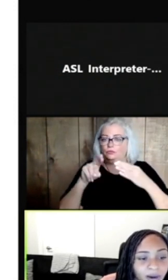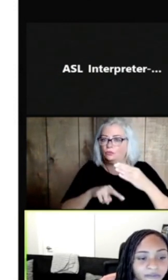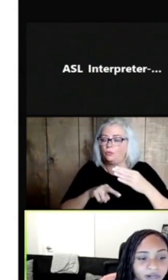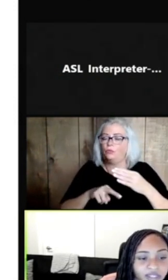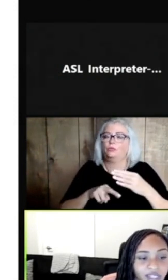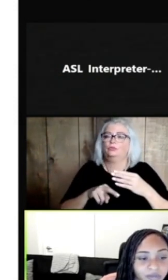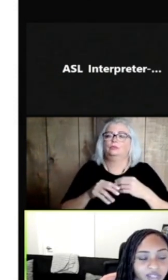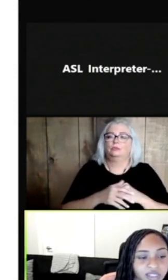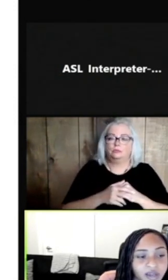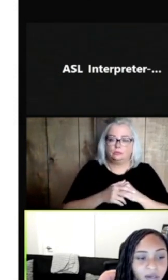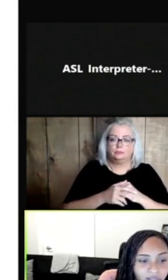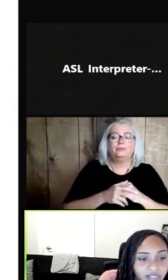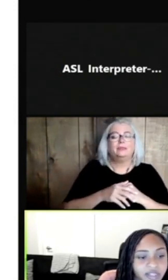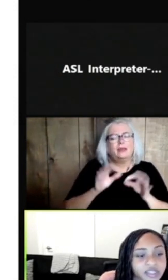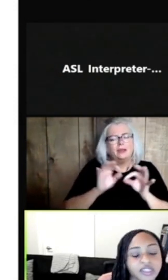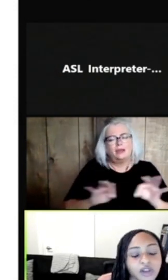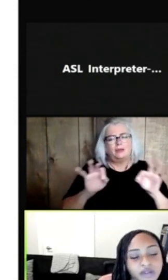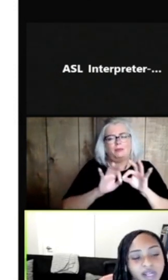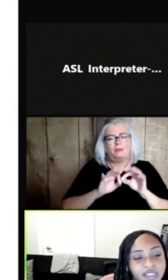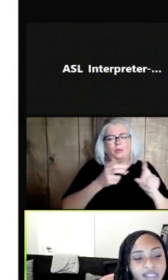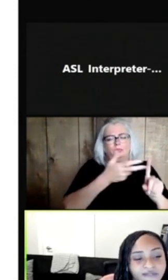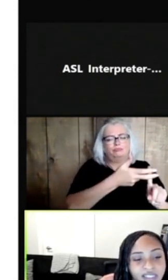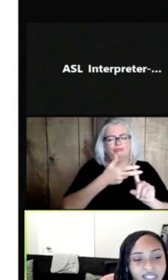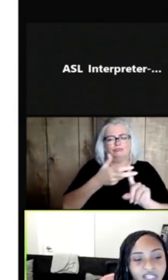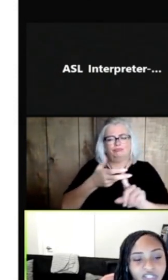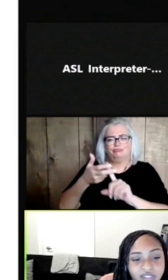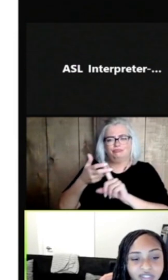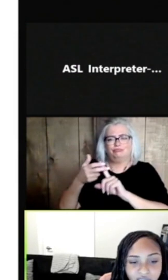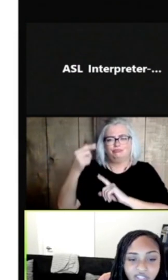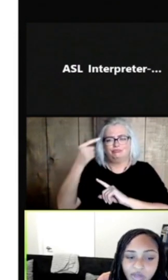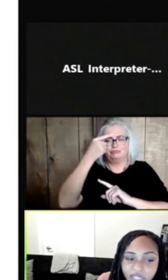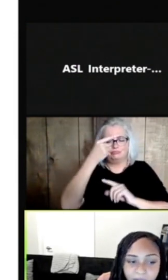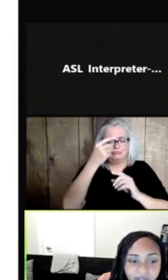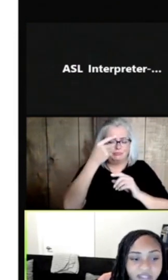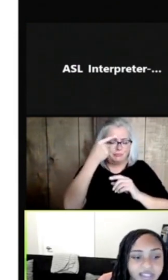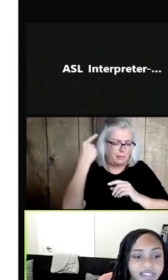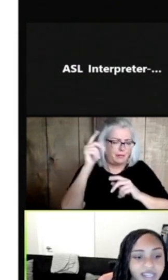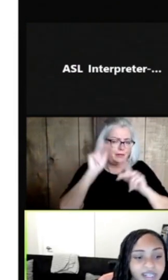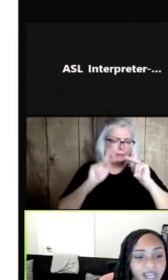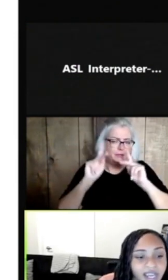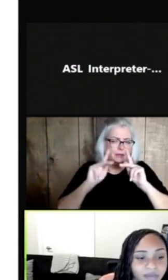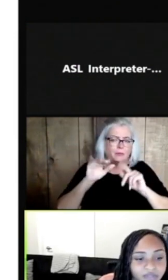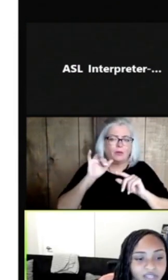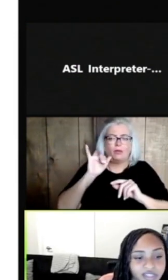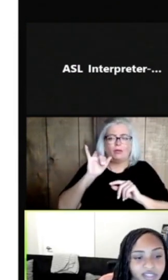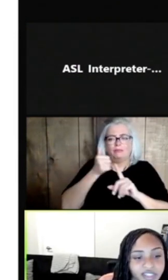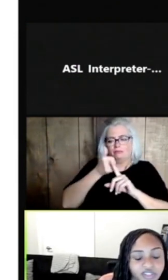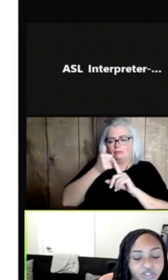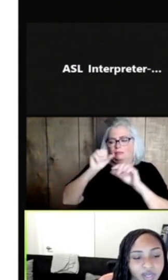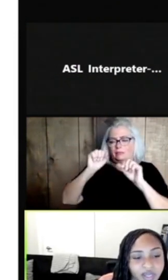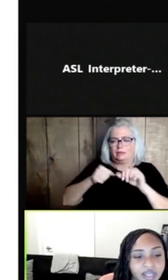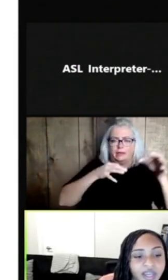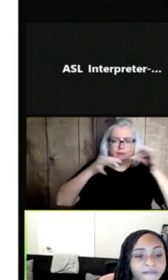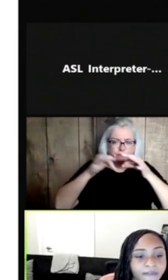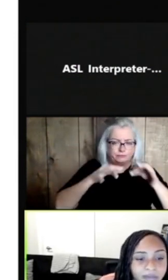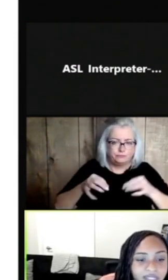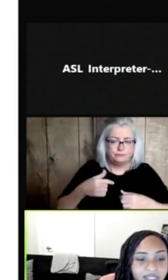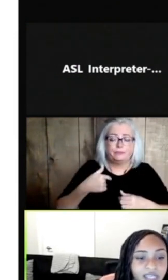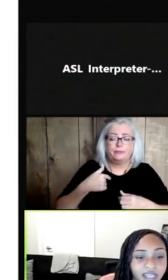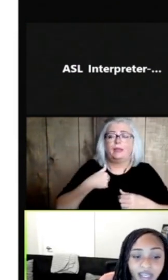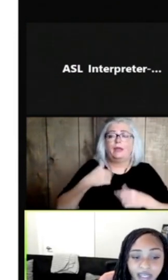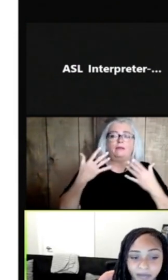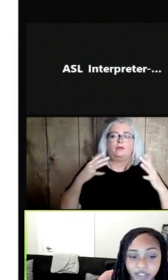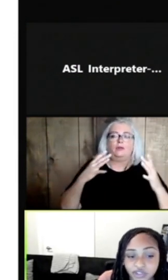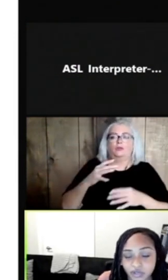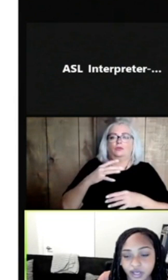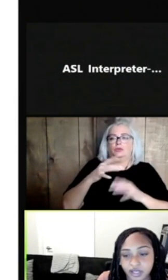knowledgeable about various subjects pertaining to these COVID-19 vaccinations. So as I previously stated, I am an infectious diseases trained pharmacist,